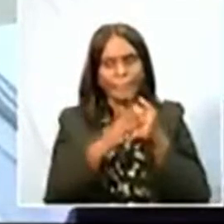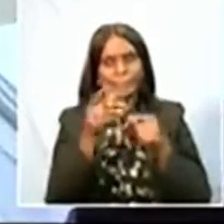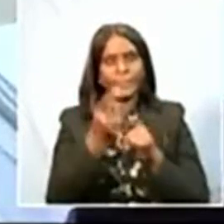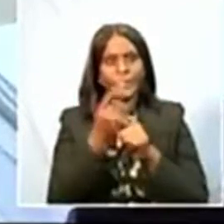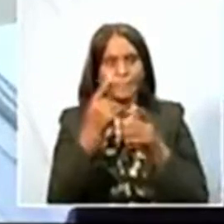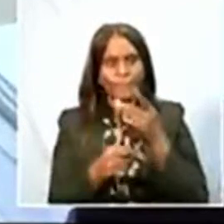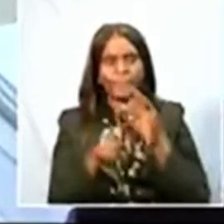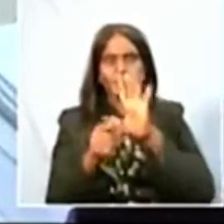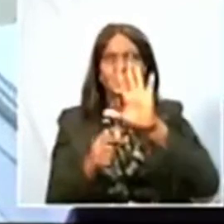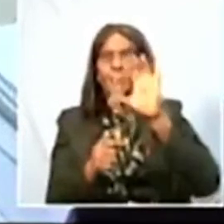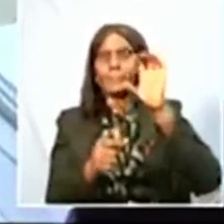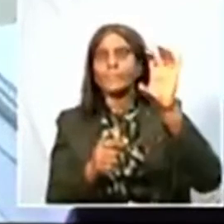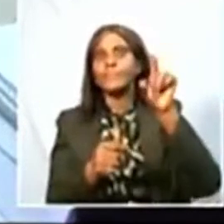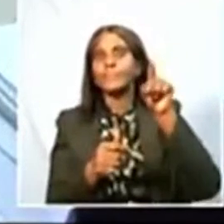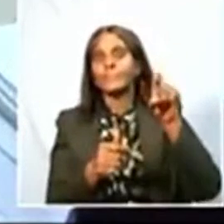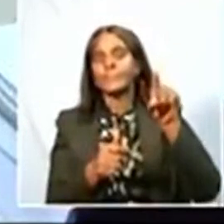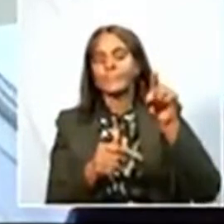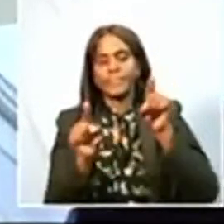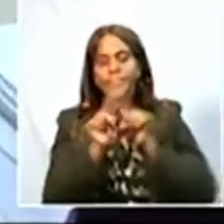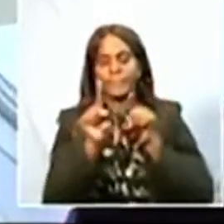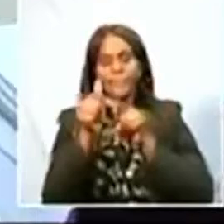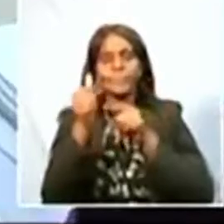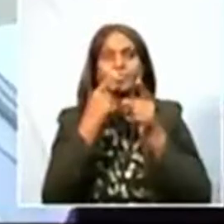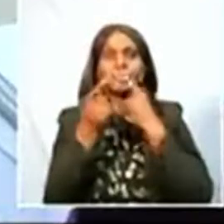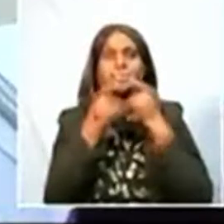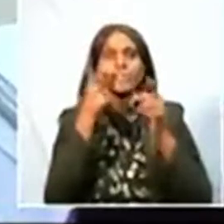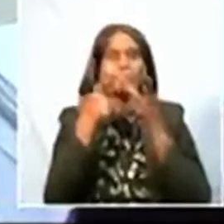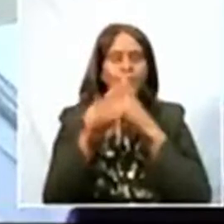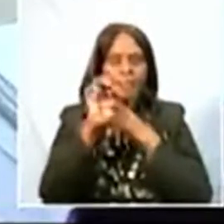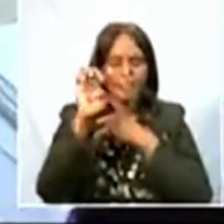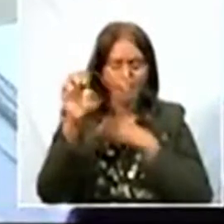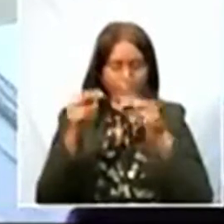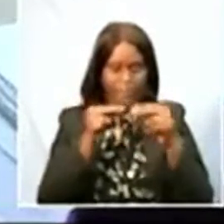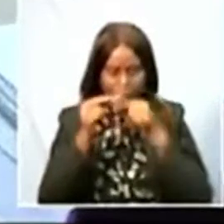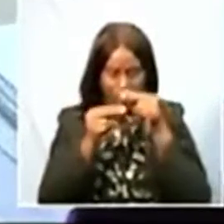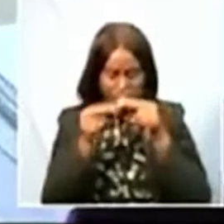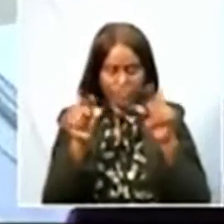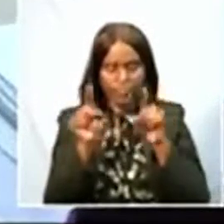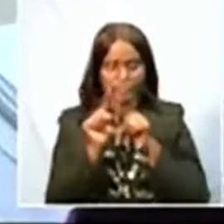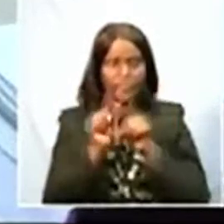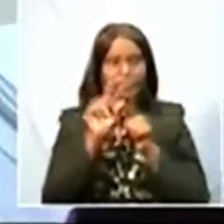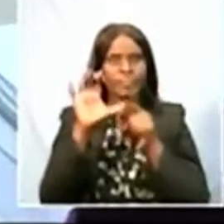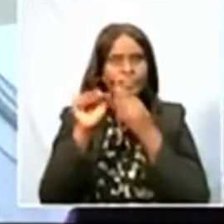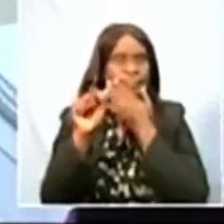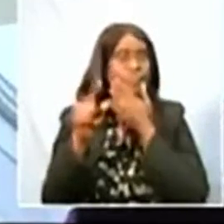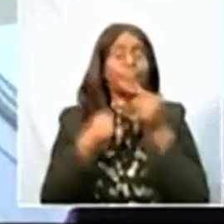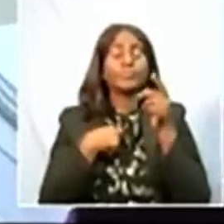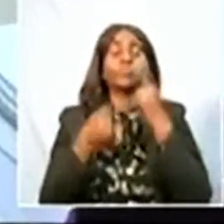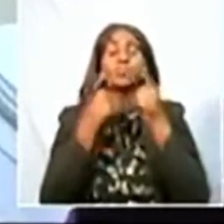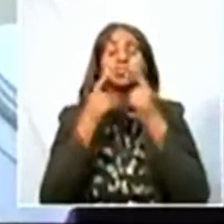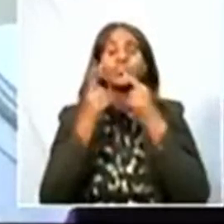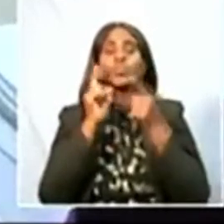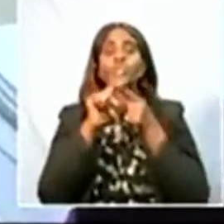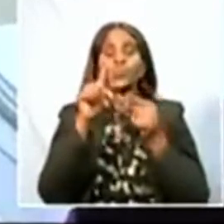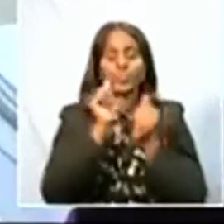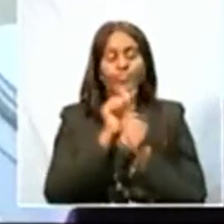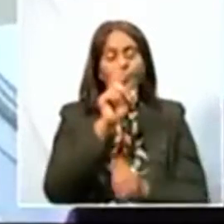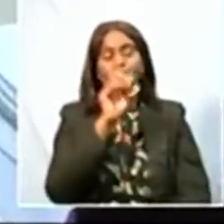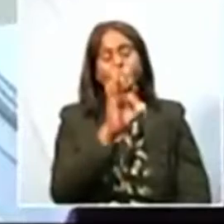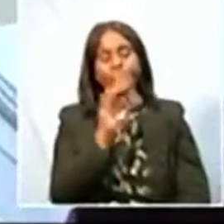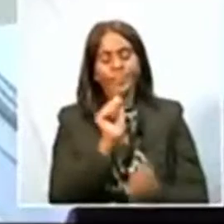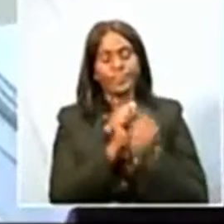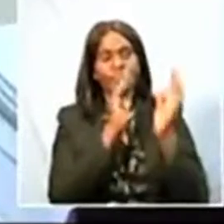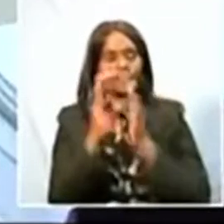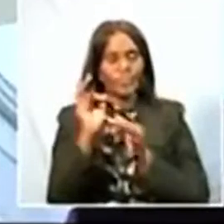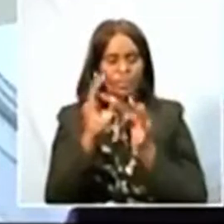from your province. And he has said whatever means, Council Secretary, I'm speaking to you and the DF and the planners,